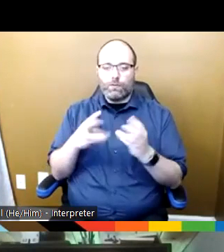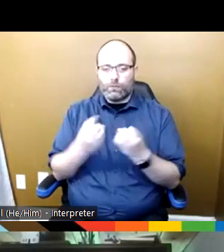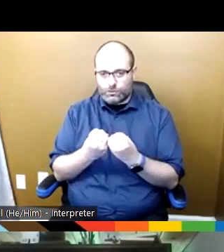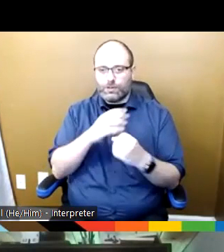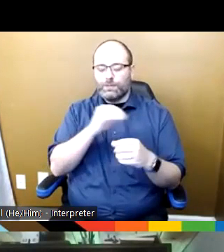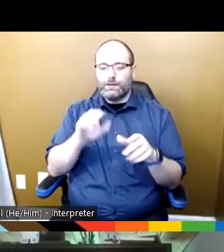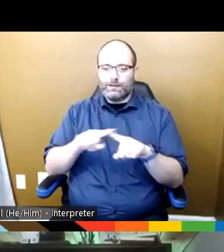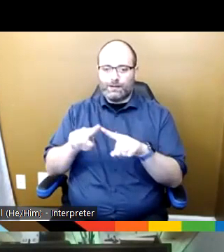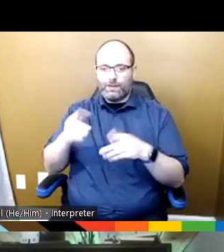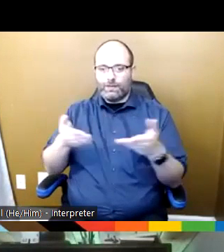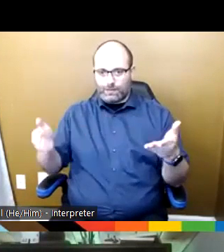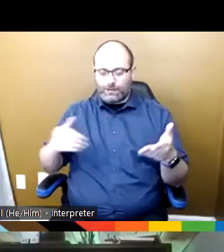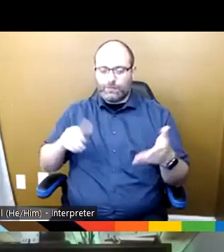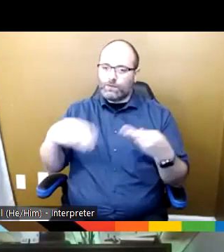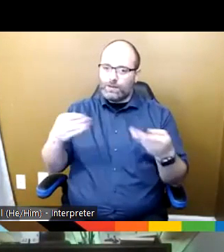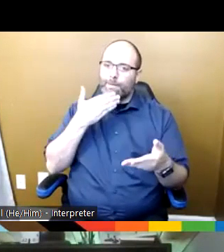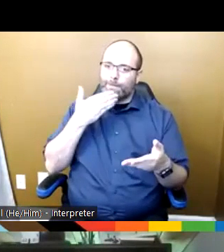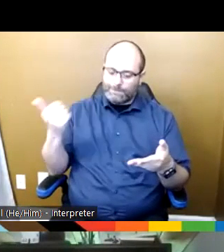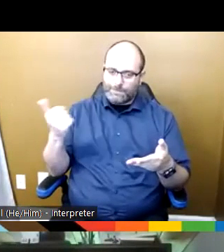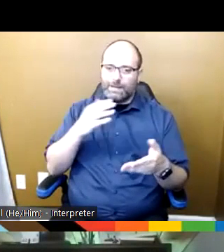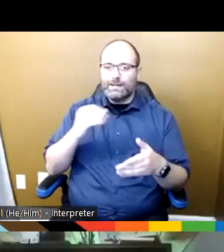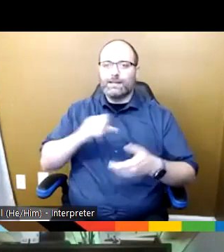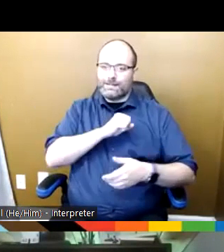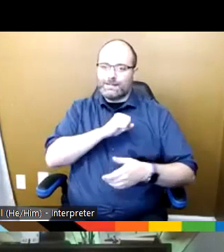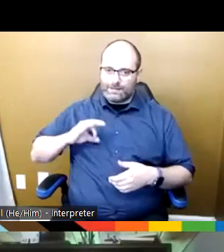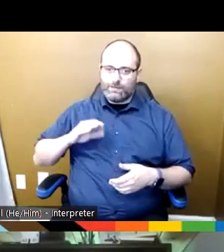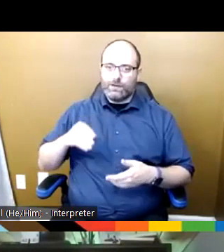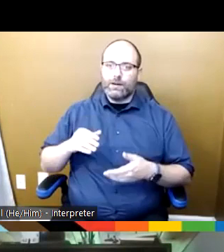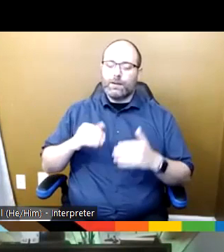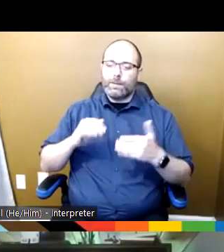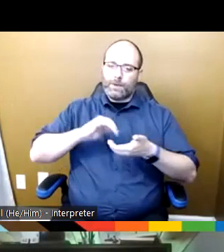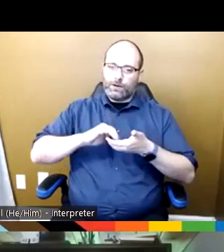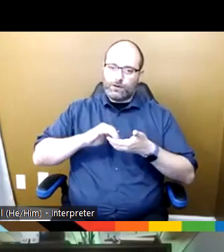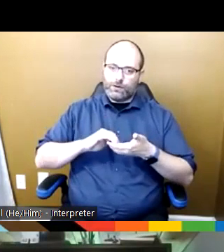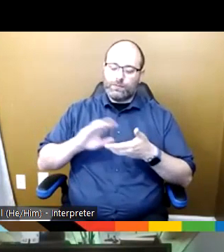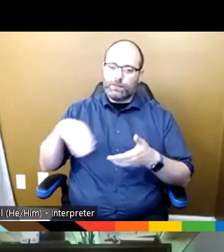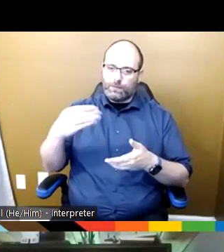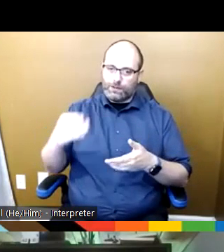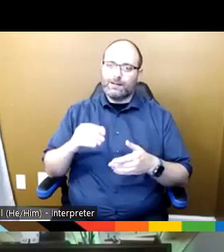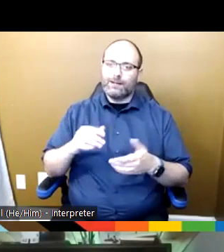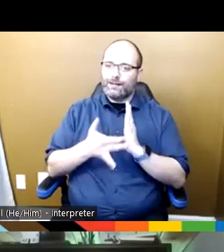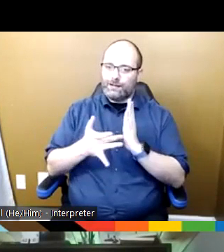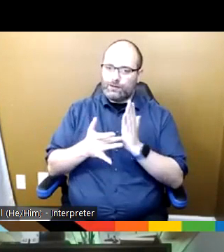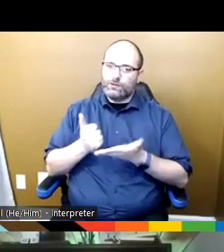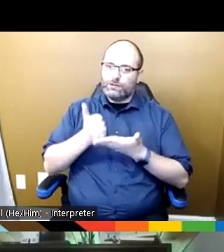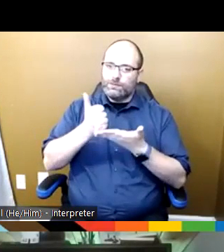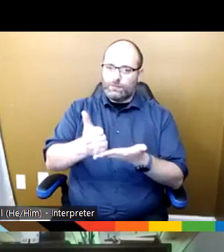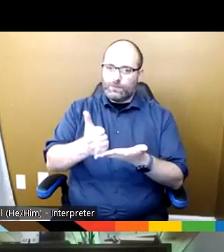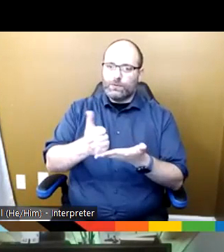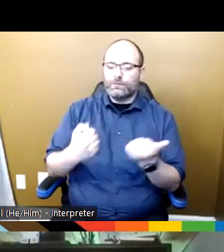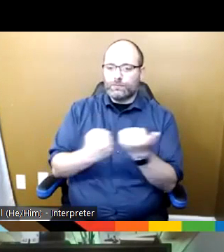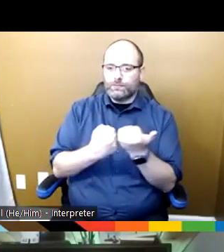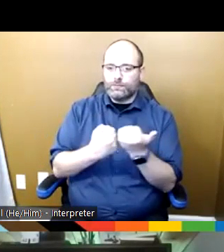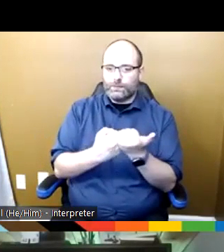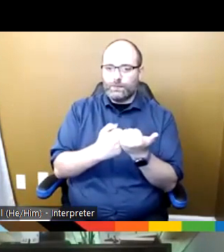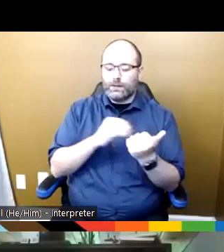the best practices and that staff and partners receive responsive and efficient technical support. Lee is passionate about